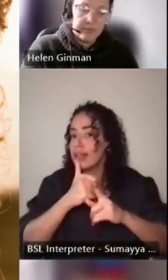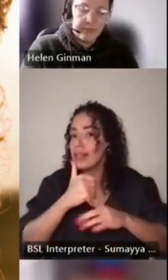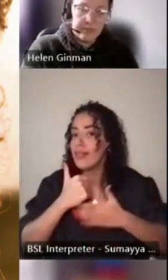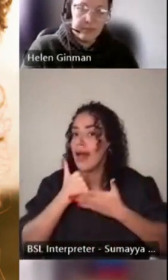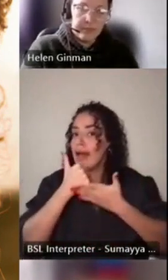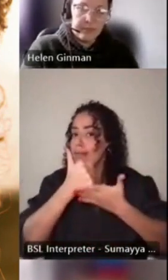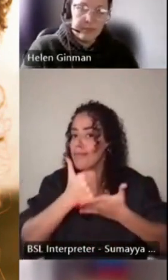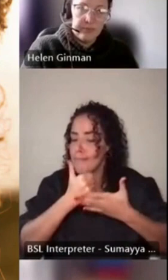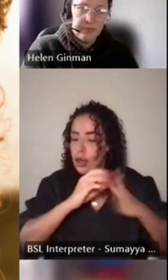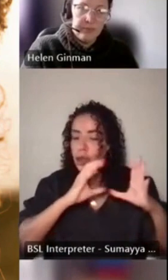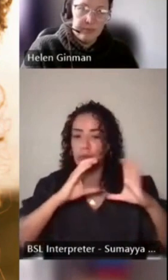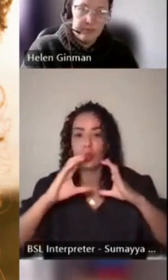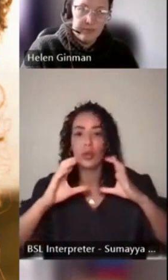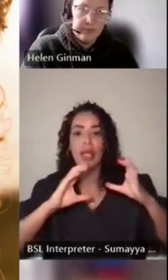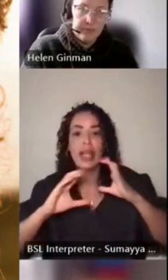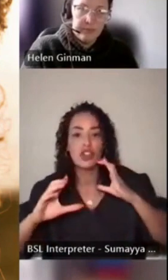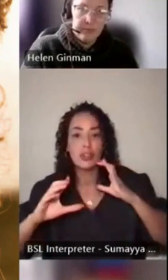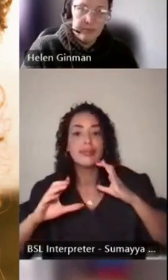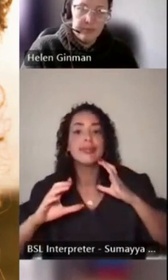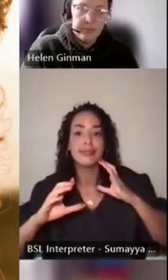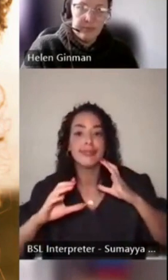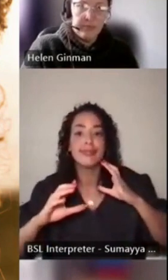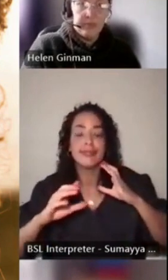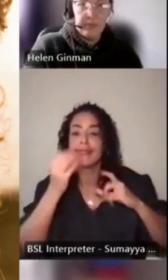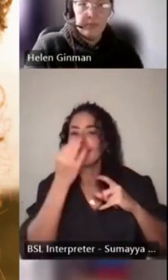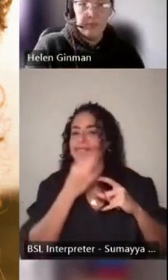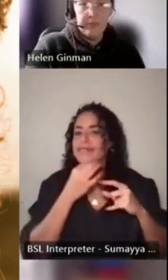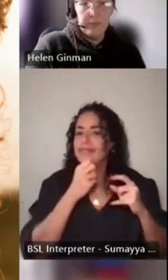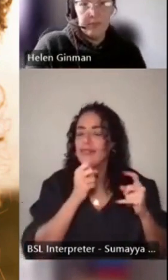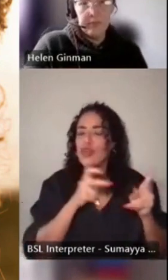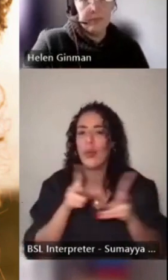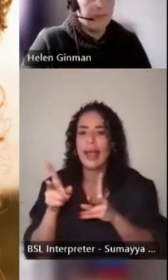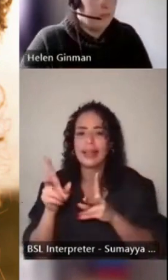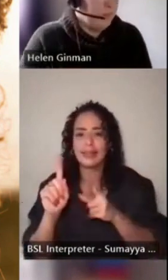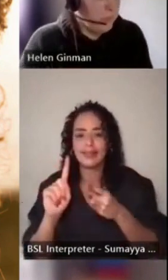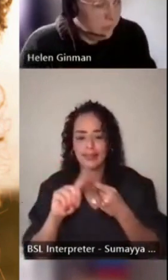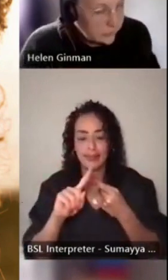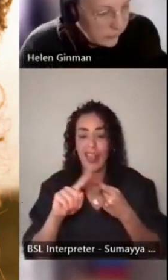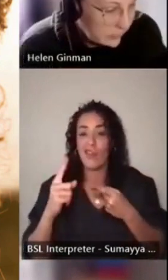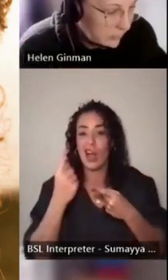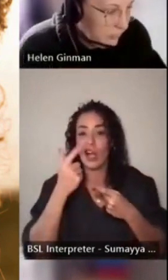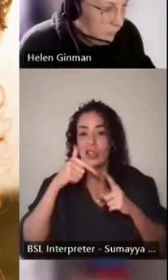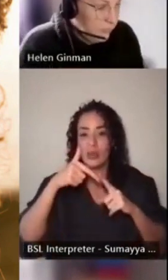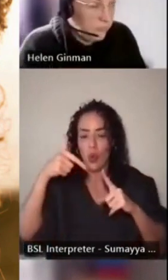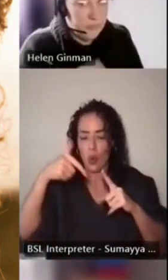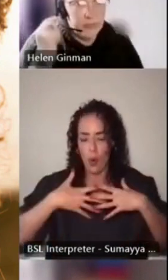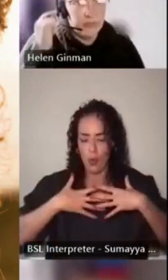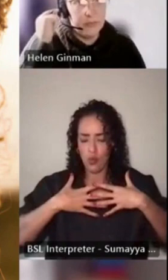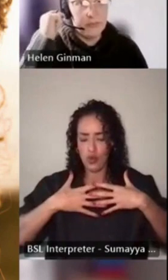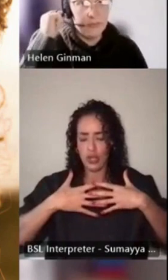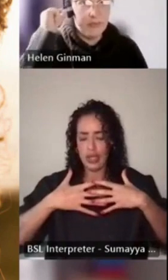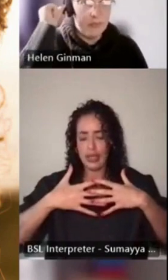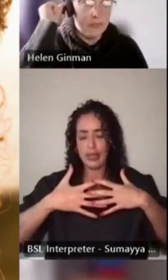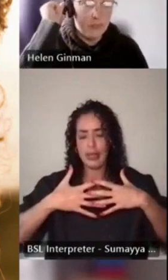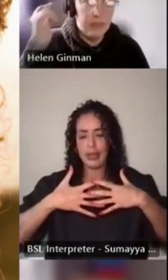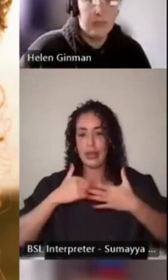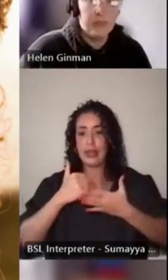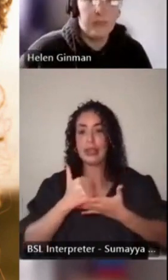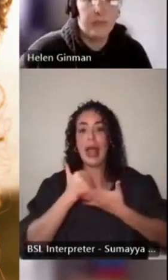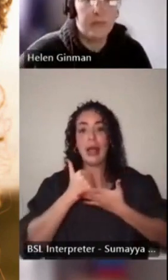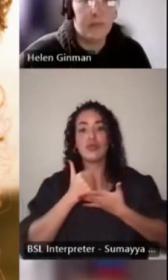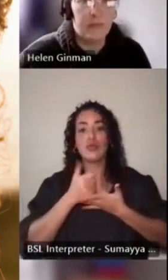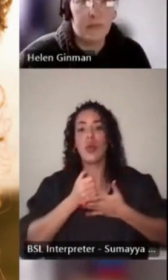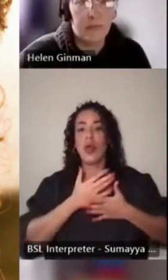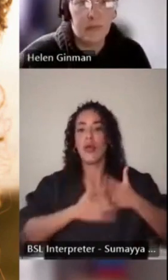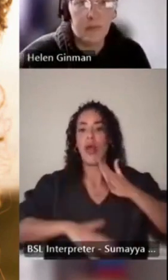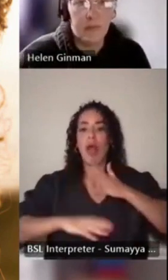do this. So first of all, taking a couple of deep breaths. So deep breathing can help to calm our nervous